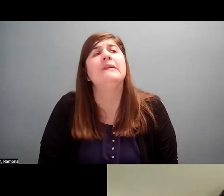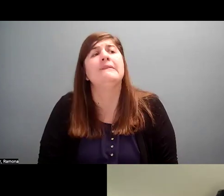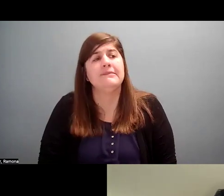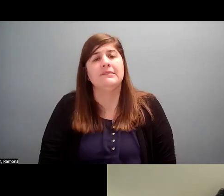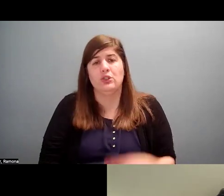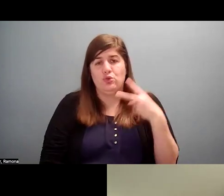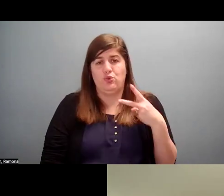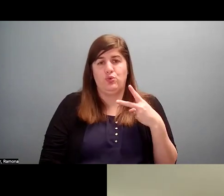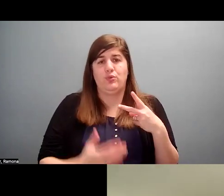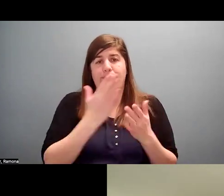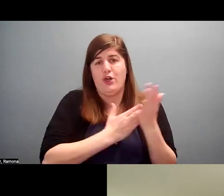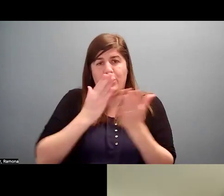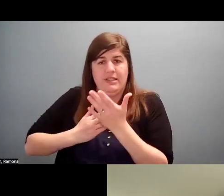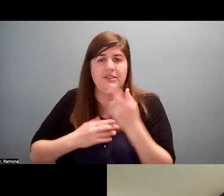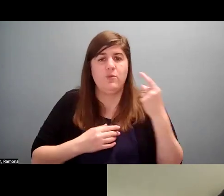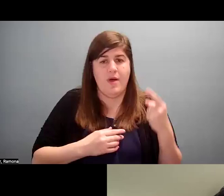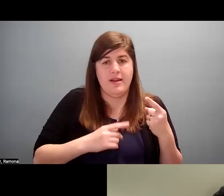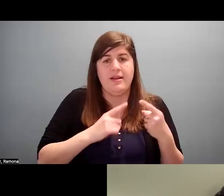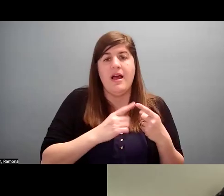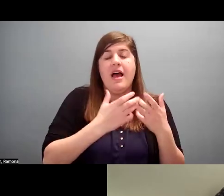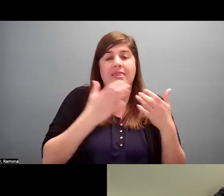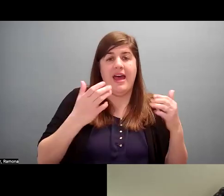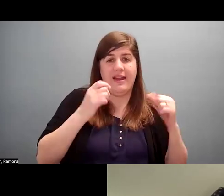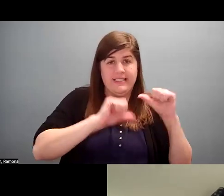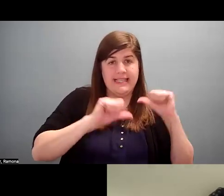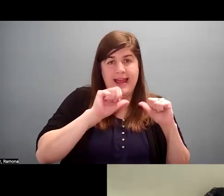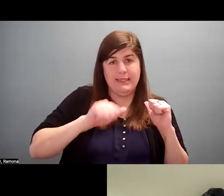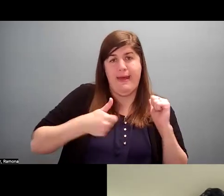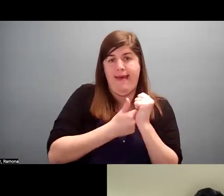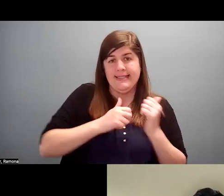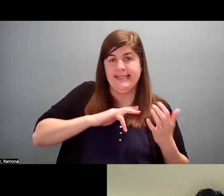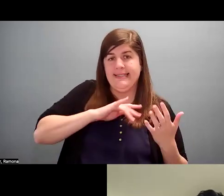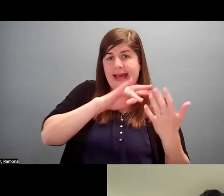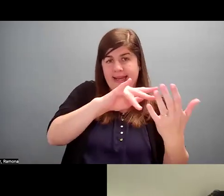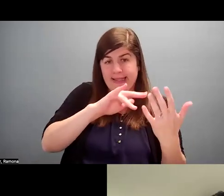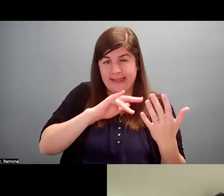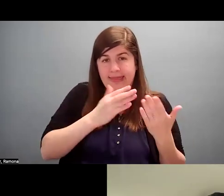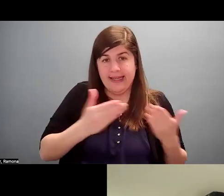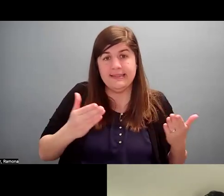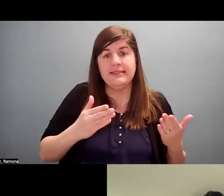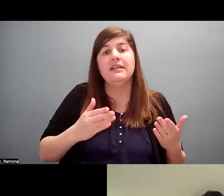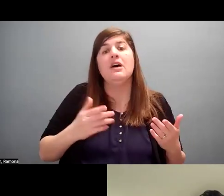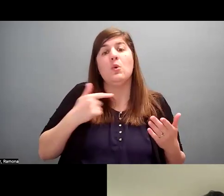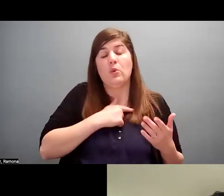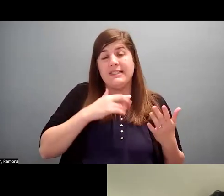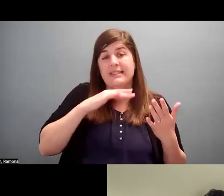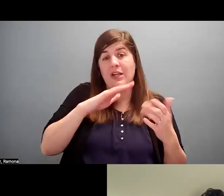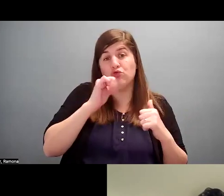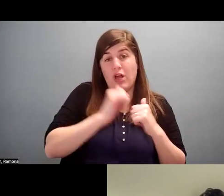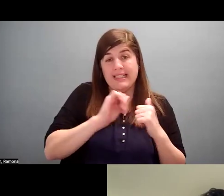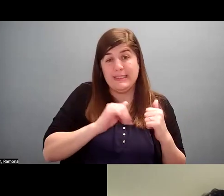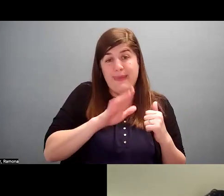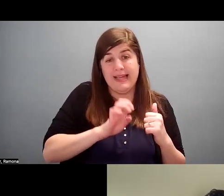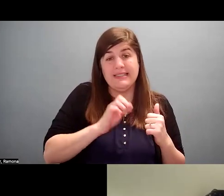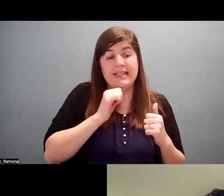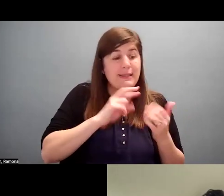two components to this. One is like there's a lot of science behind studying this thing. So just because we're studying a rock in space doesn't mean there's a lot of things going